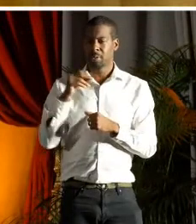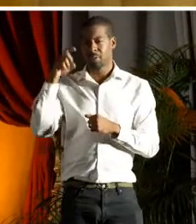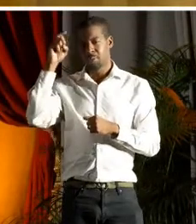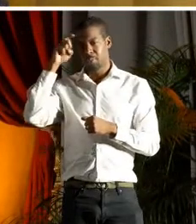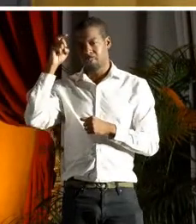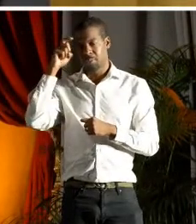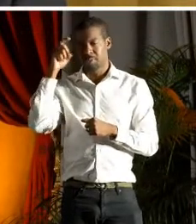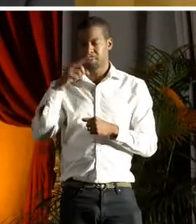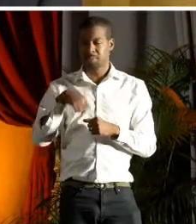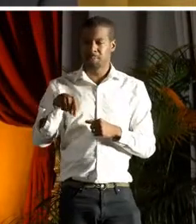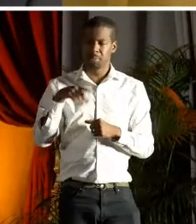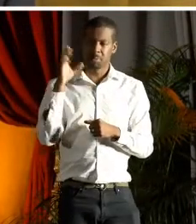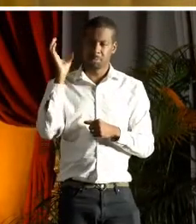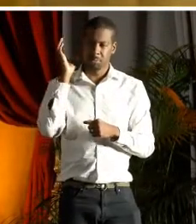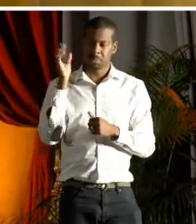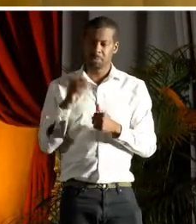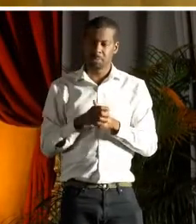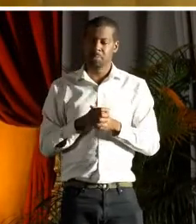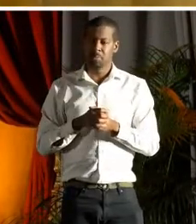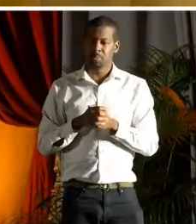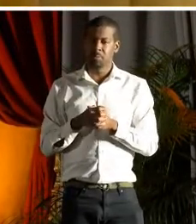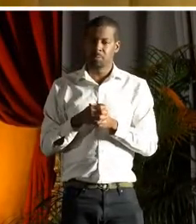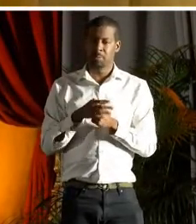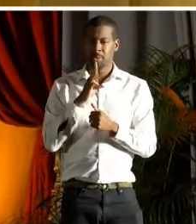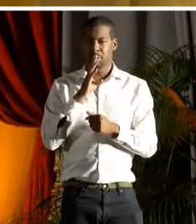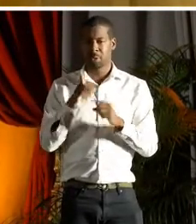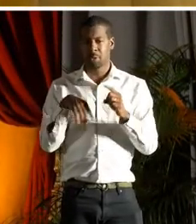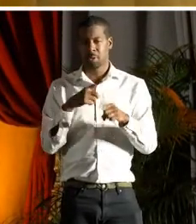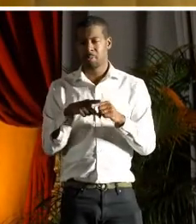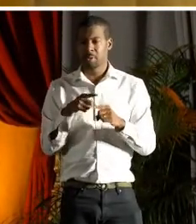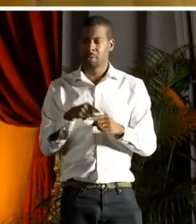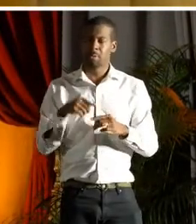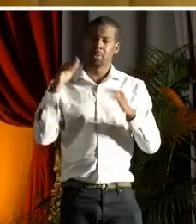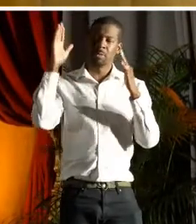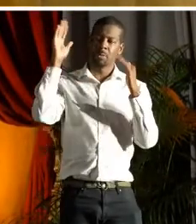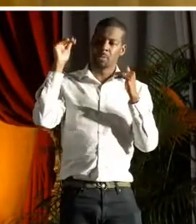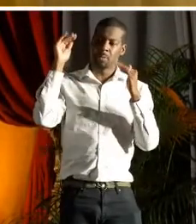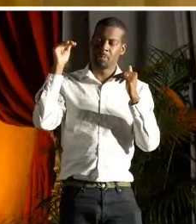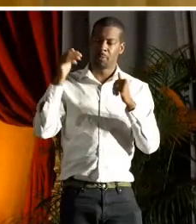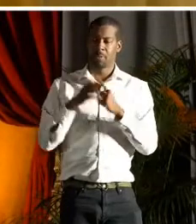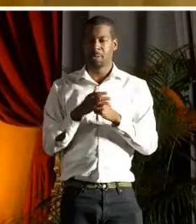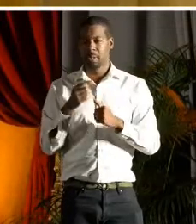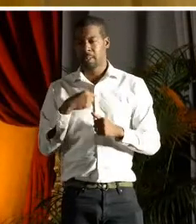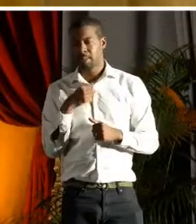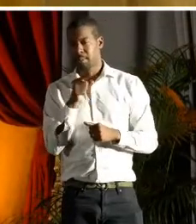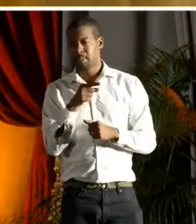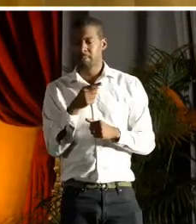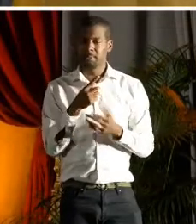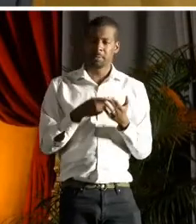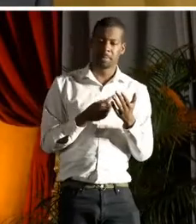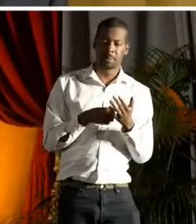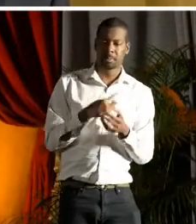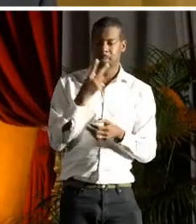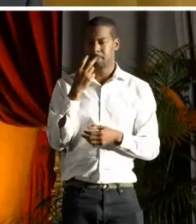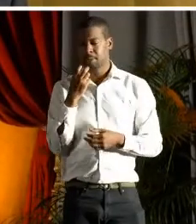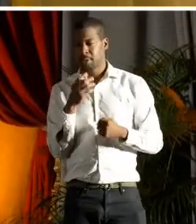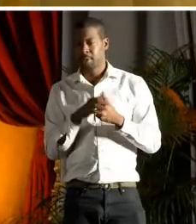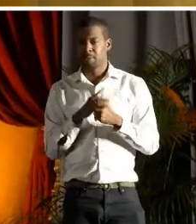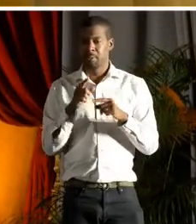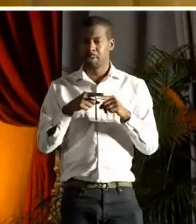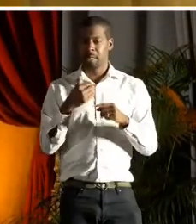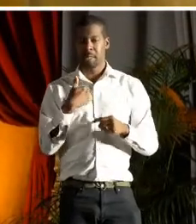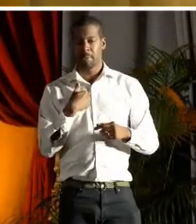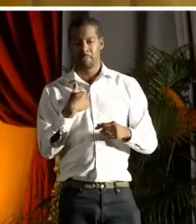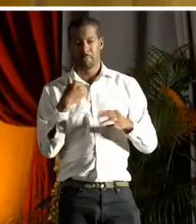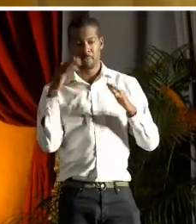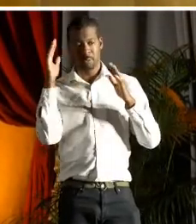heard. I go back and forth about how hopeful I am and how skeptical I am. When I have hope,